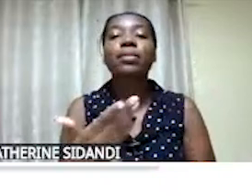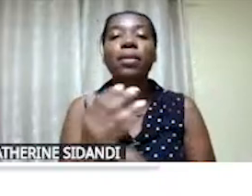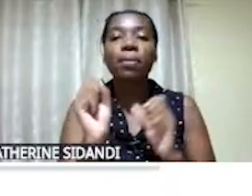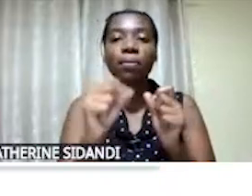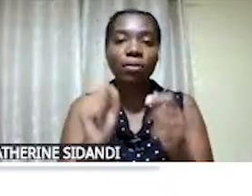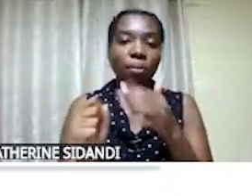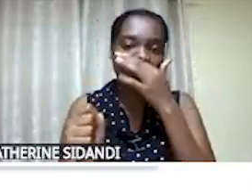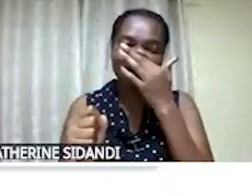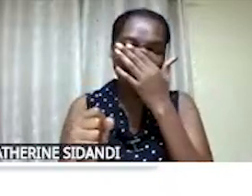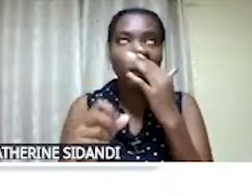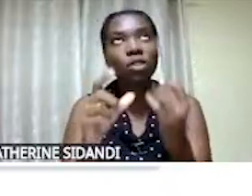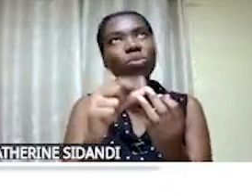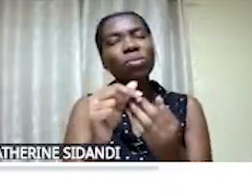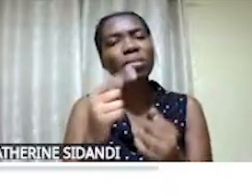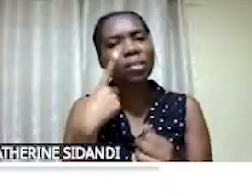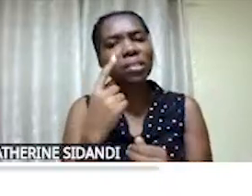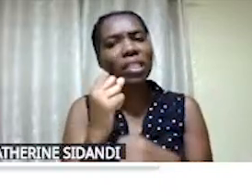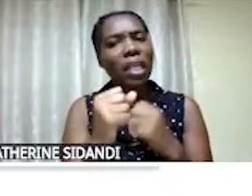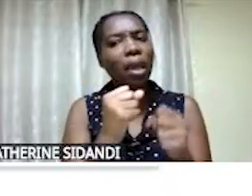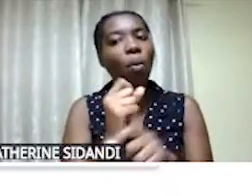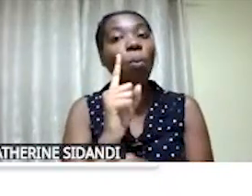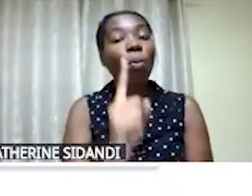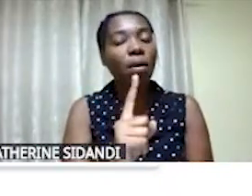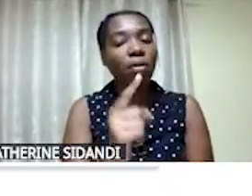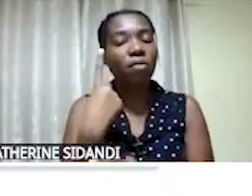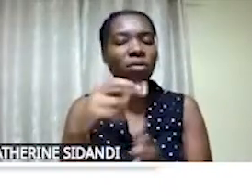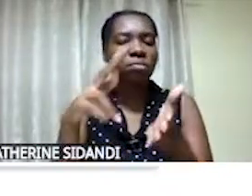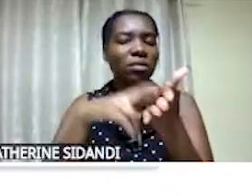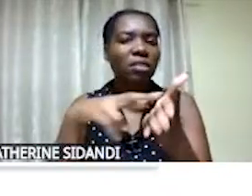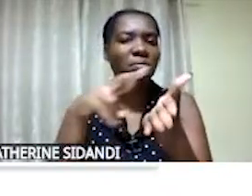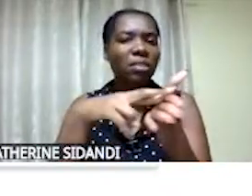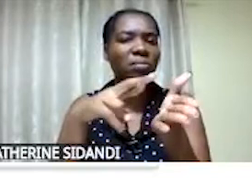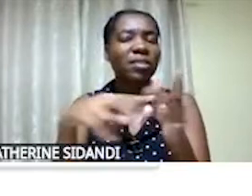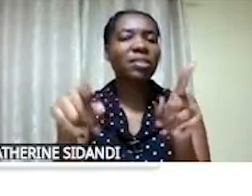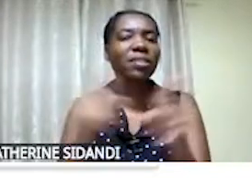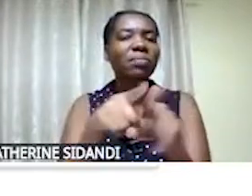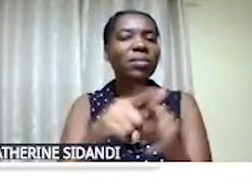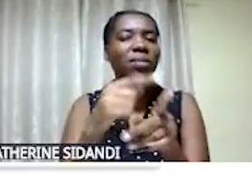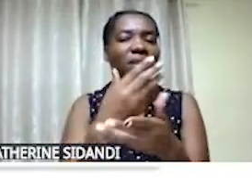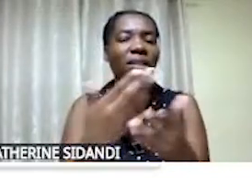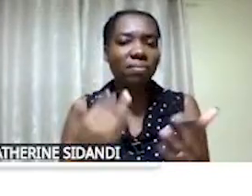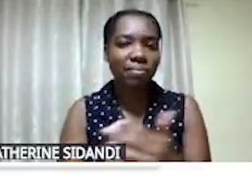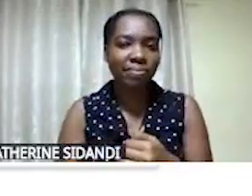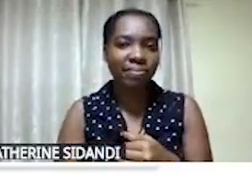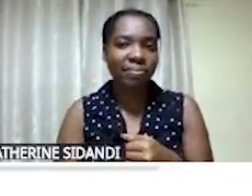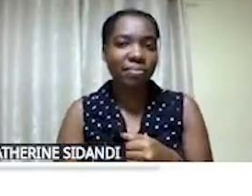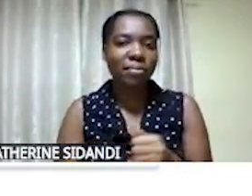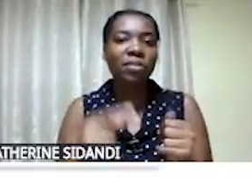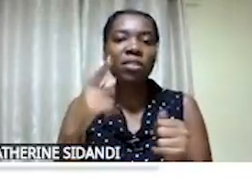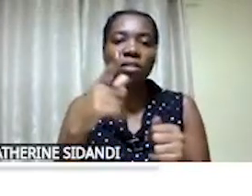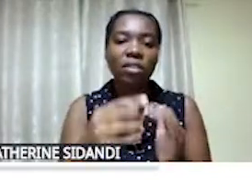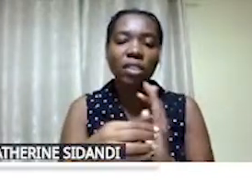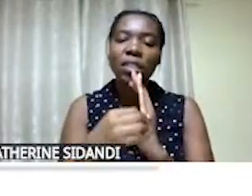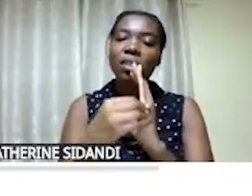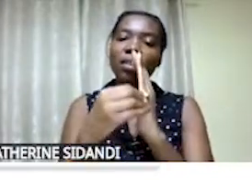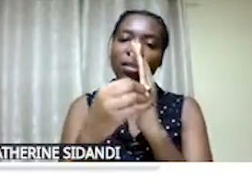do one very simple thing, because now you're the one who is firefighting, you're the one who is leading the strategy, you're